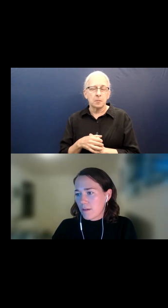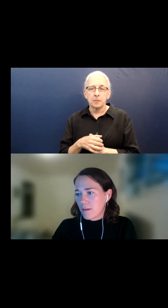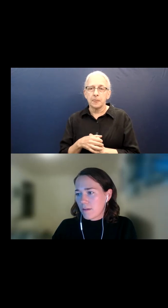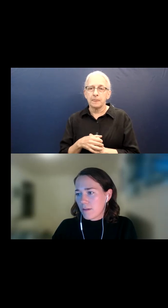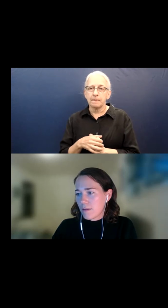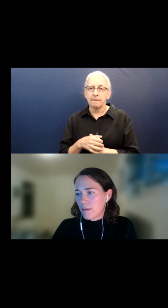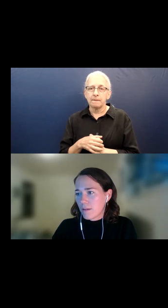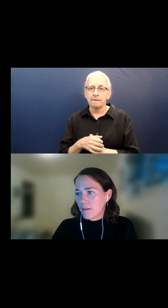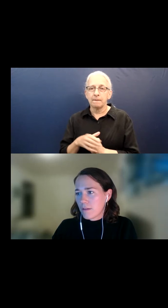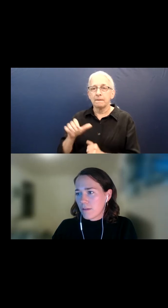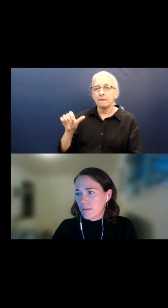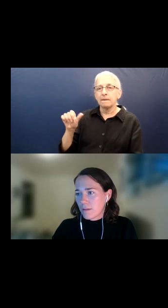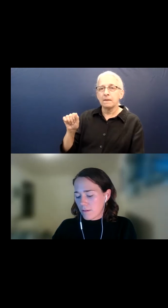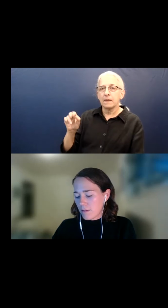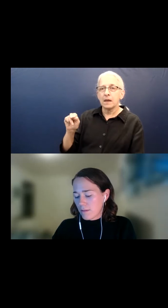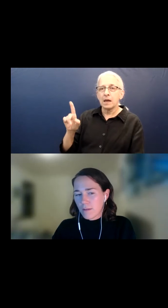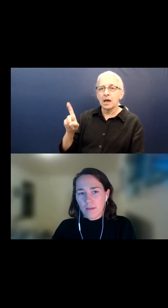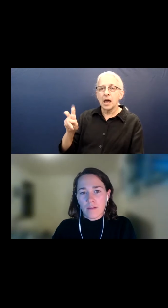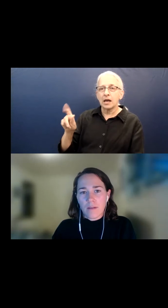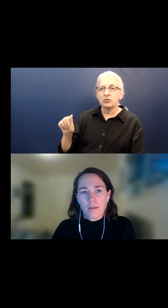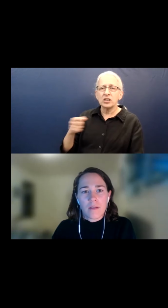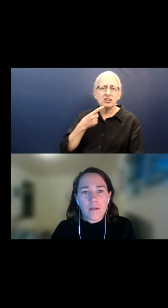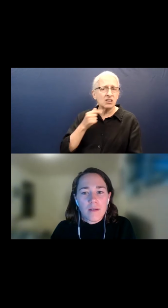I'm happy to take that one.